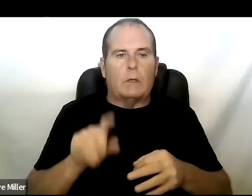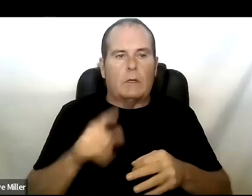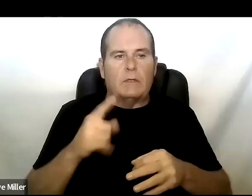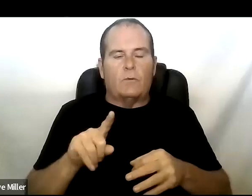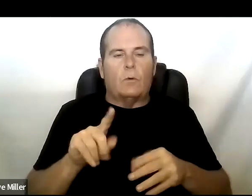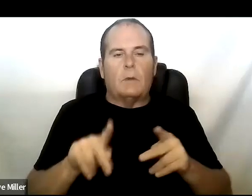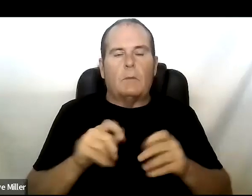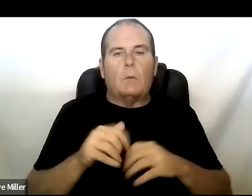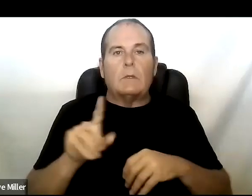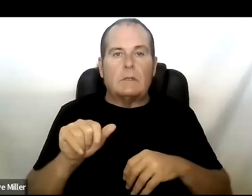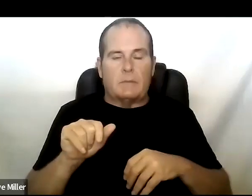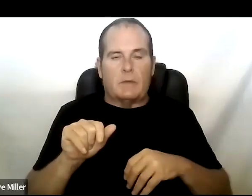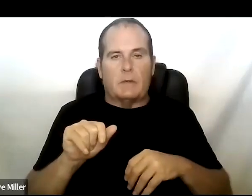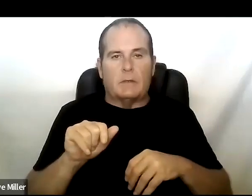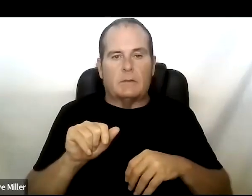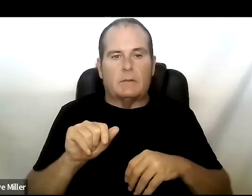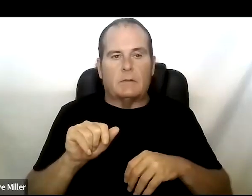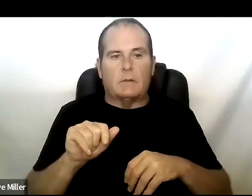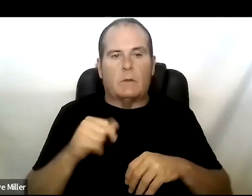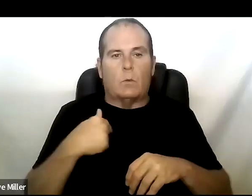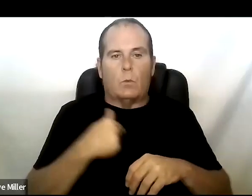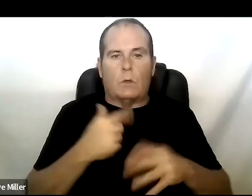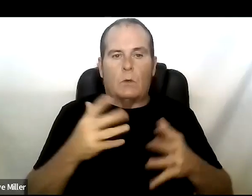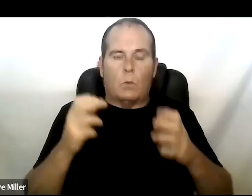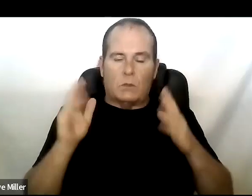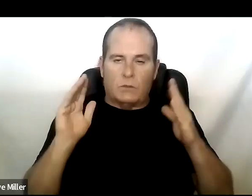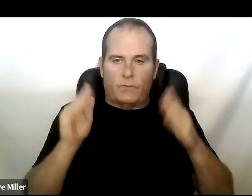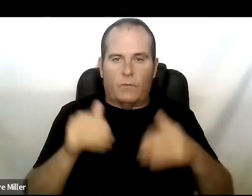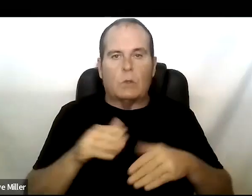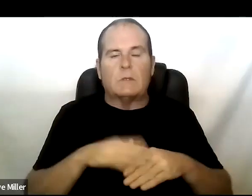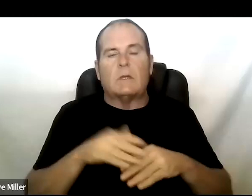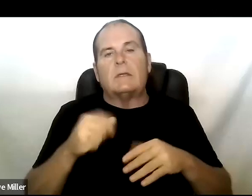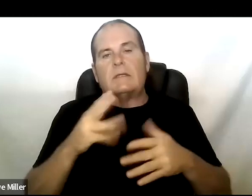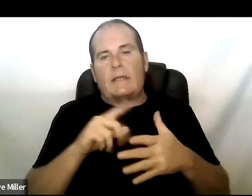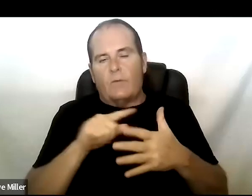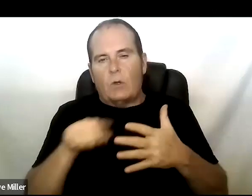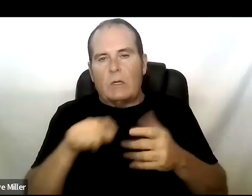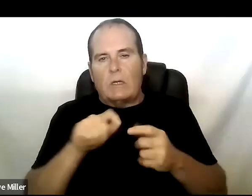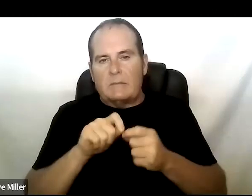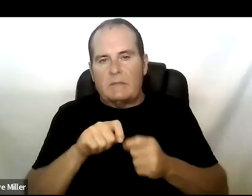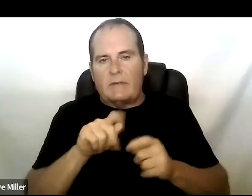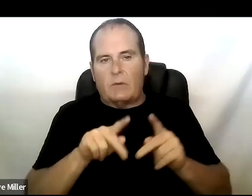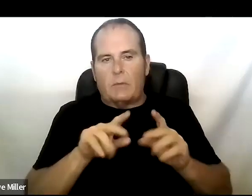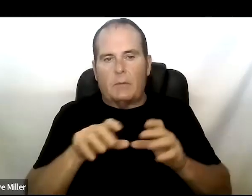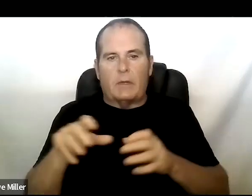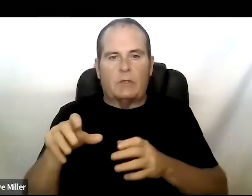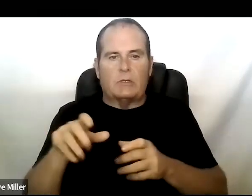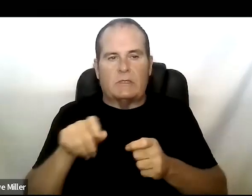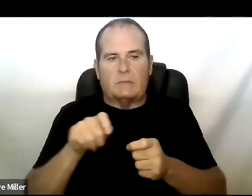people with disabilities. We want to focus on several specific populations in particular.